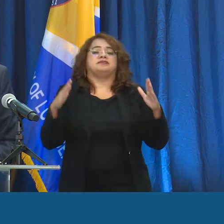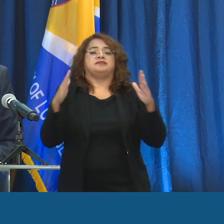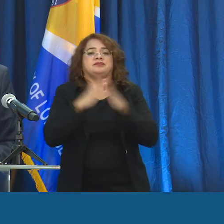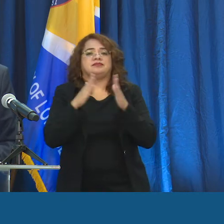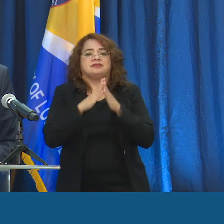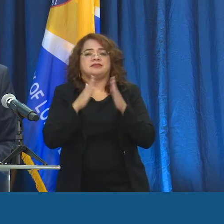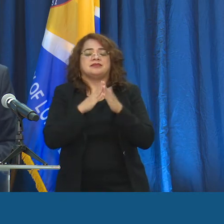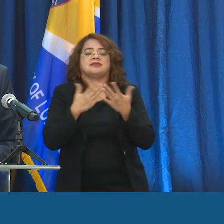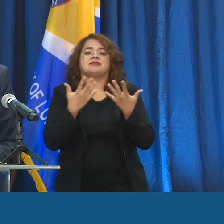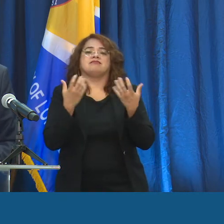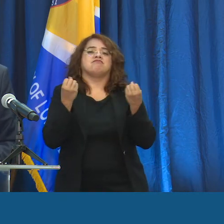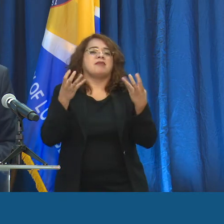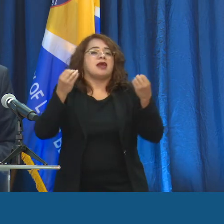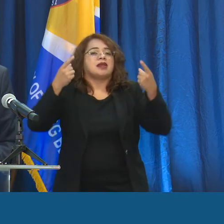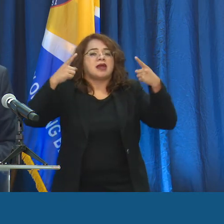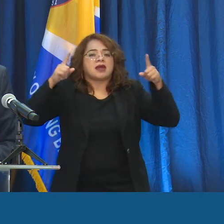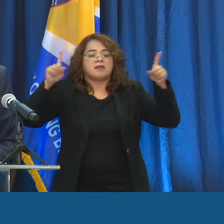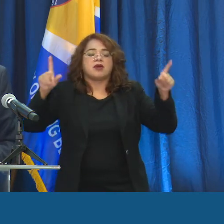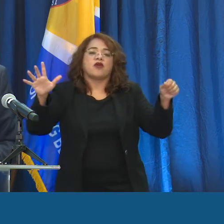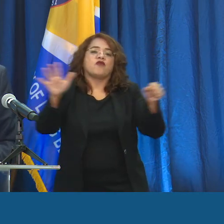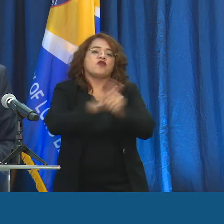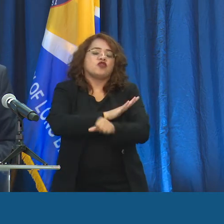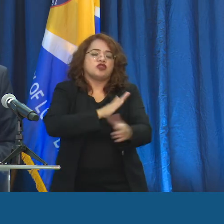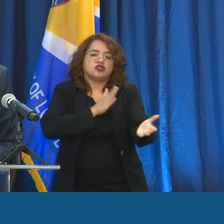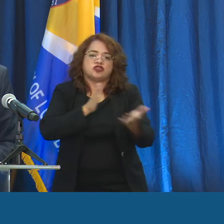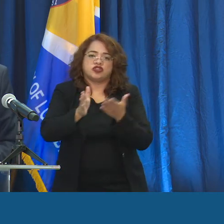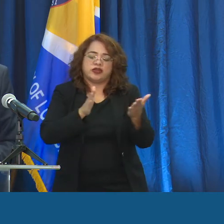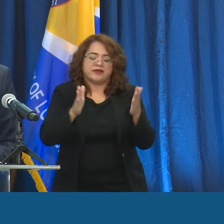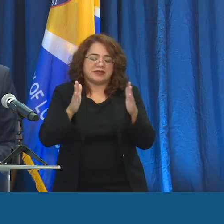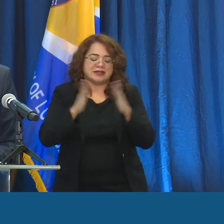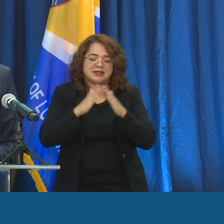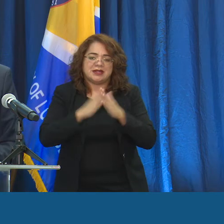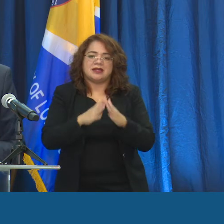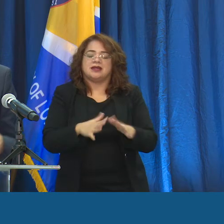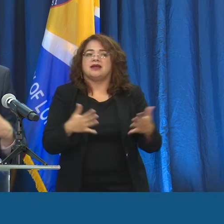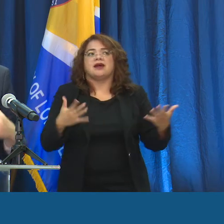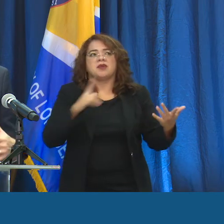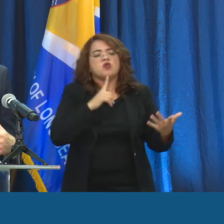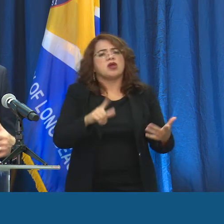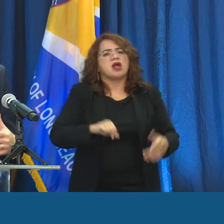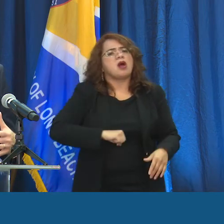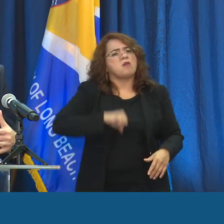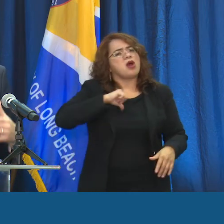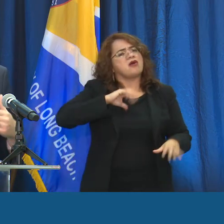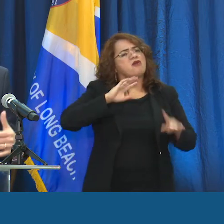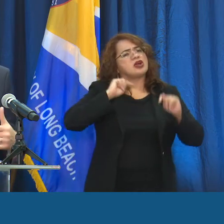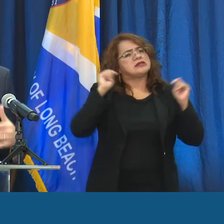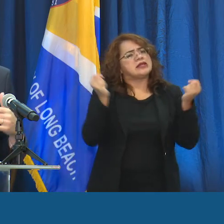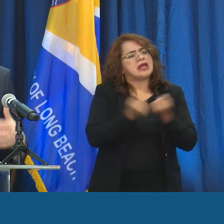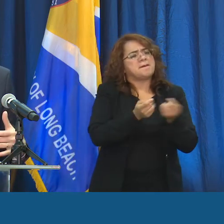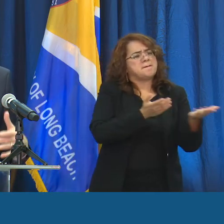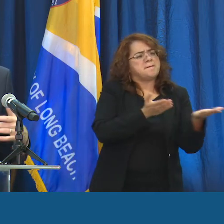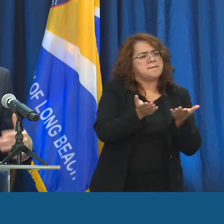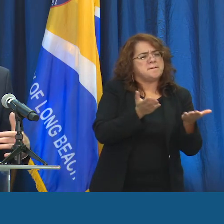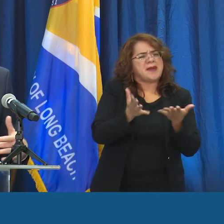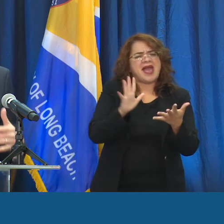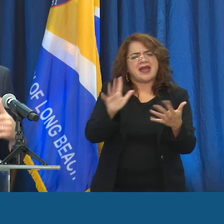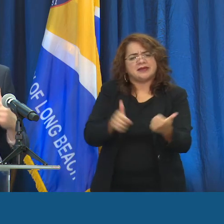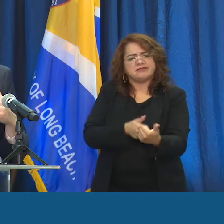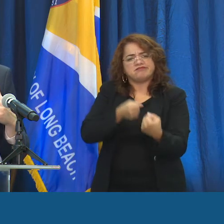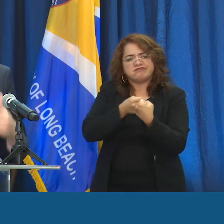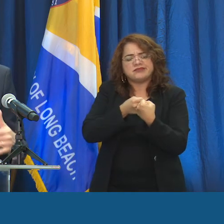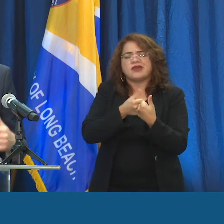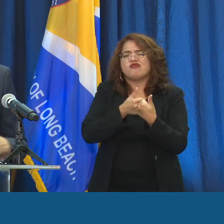many accomplishments. We're a full-service city. We provide so many great services. I'm proud of our team for addressing the pandemic